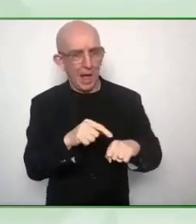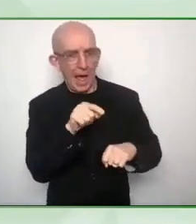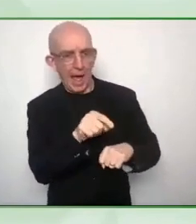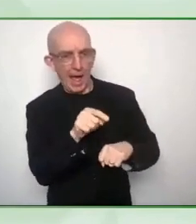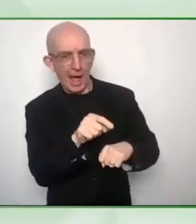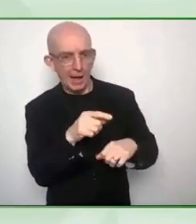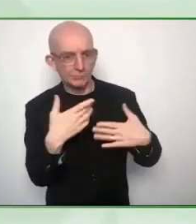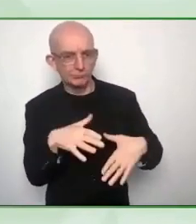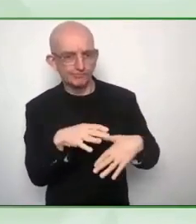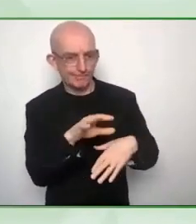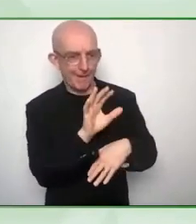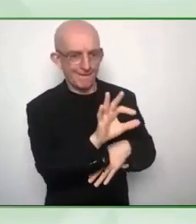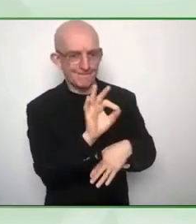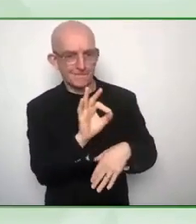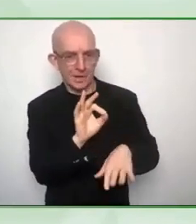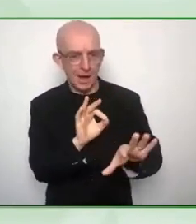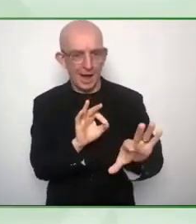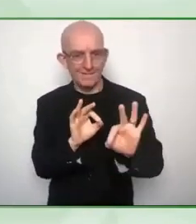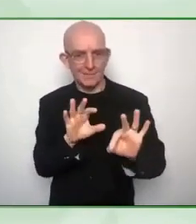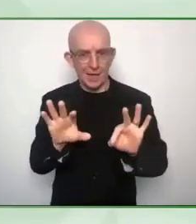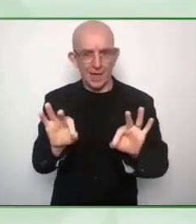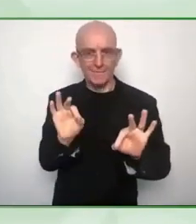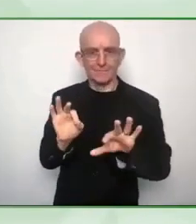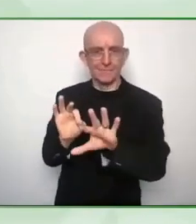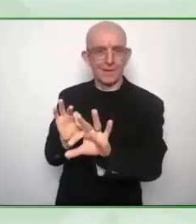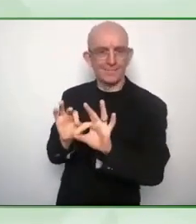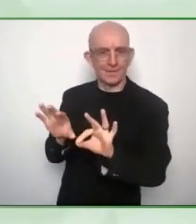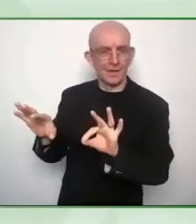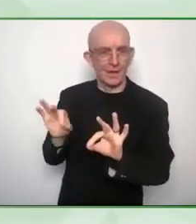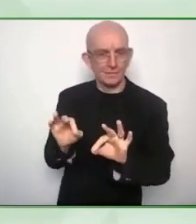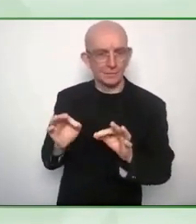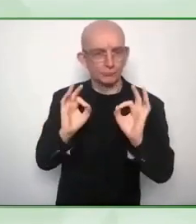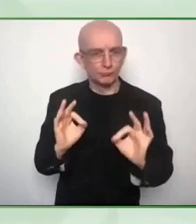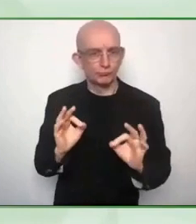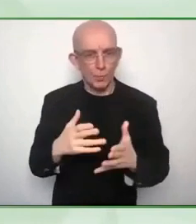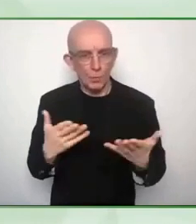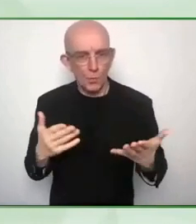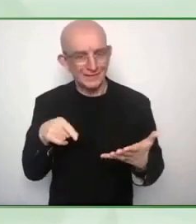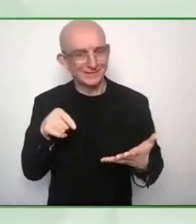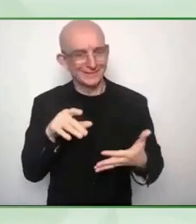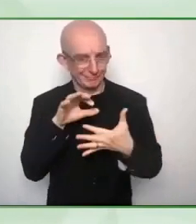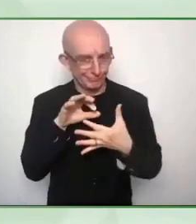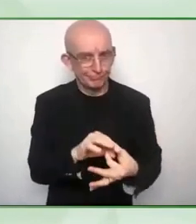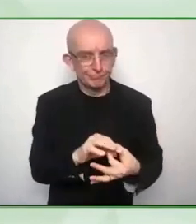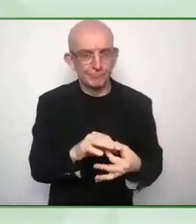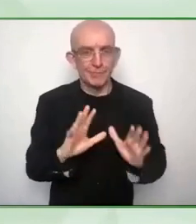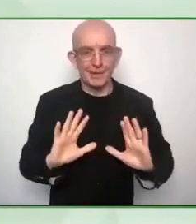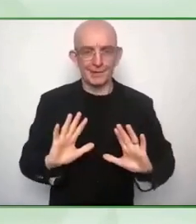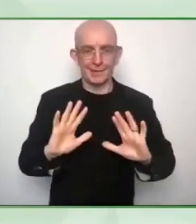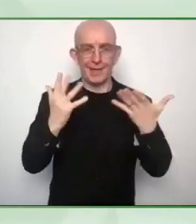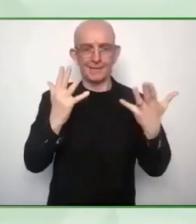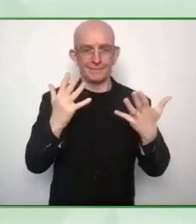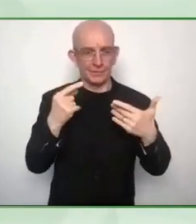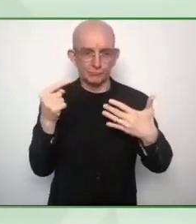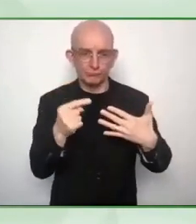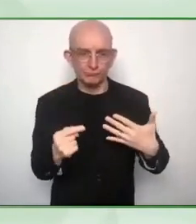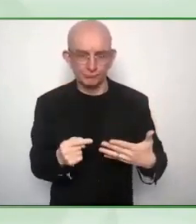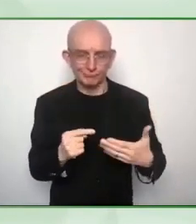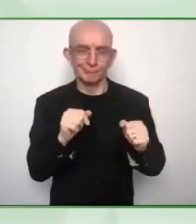And also, I think this is a great moment just to encourage the Zero Project community and